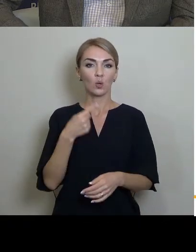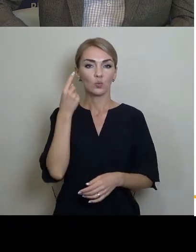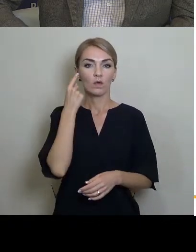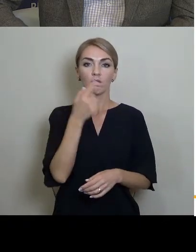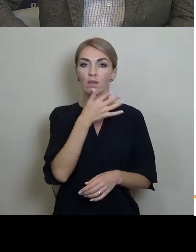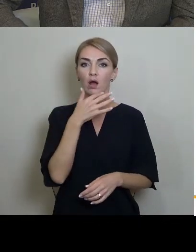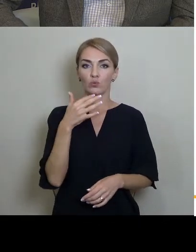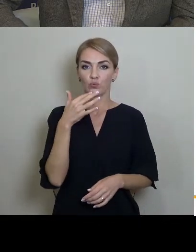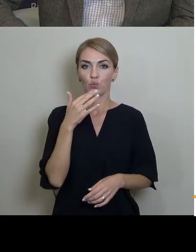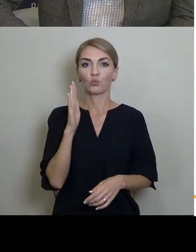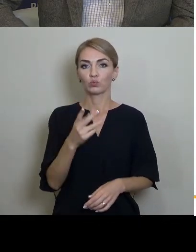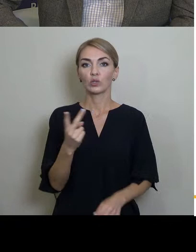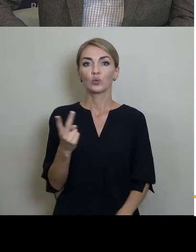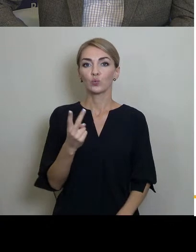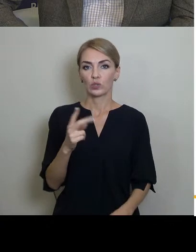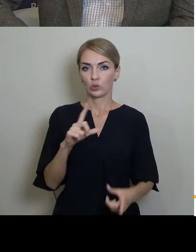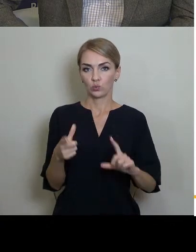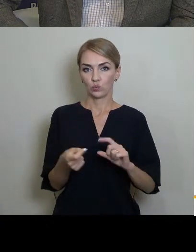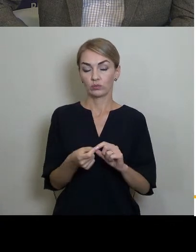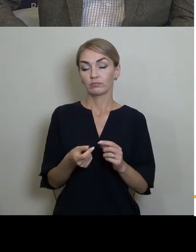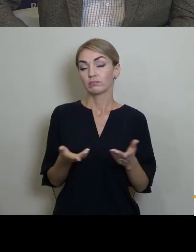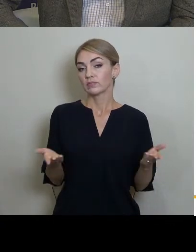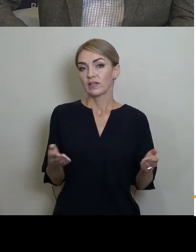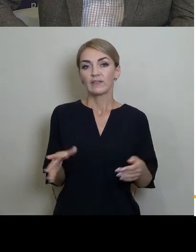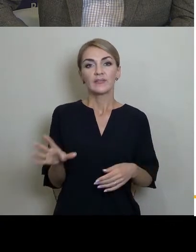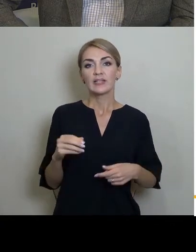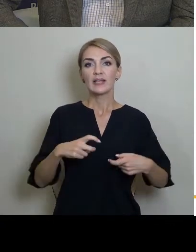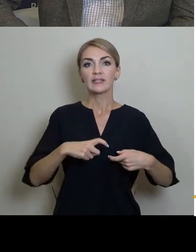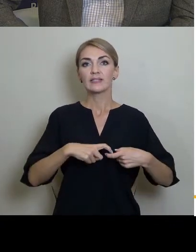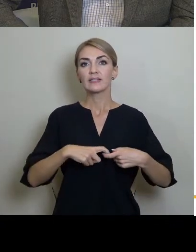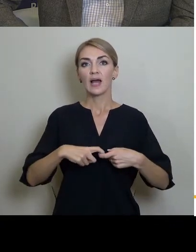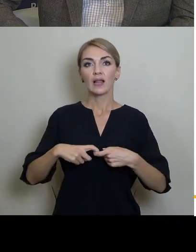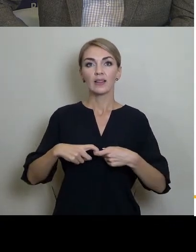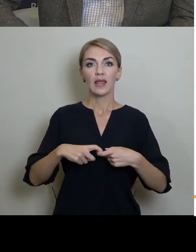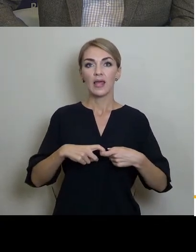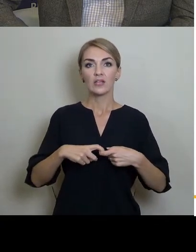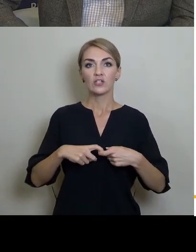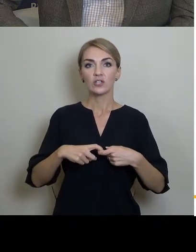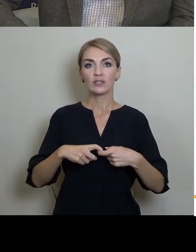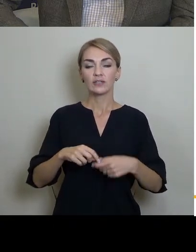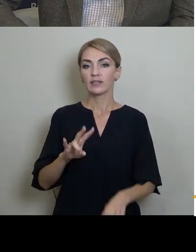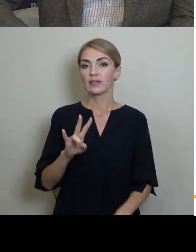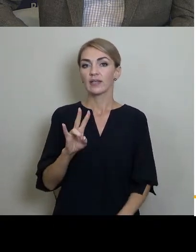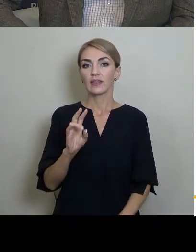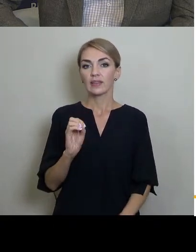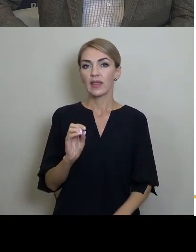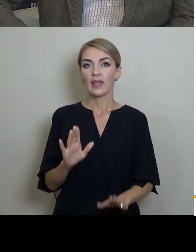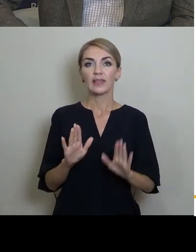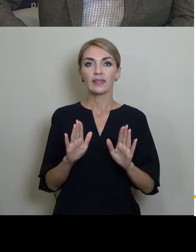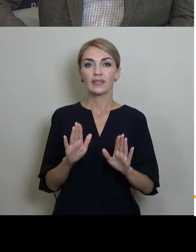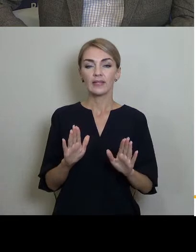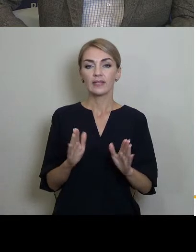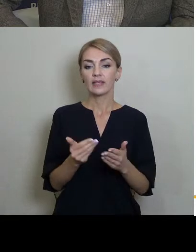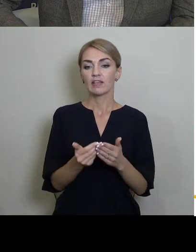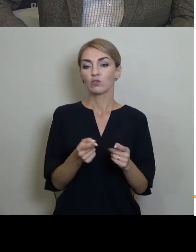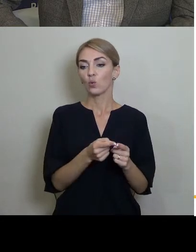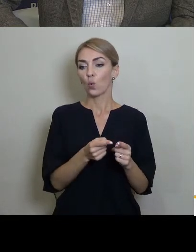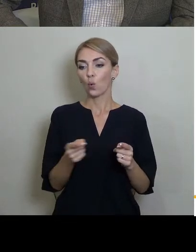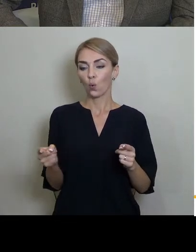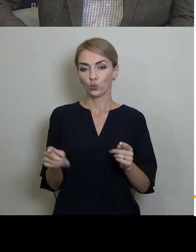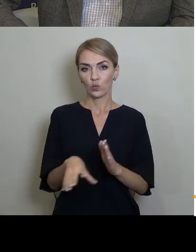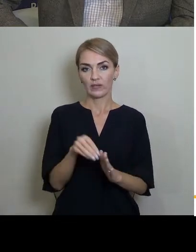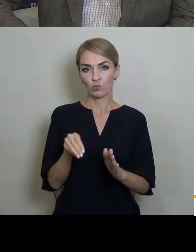cities which will have the second round. Everything depends, and not only